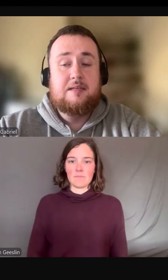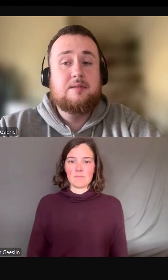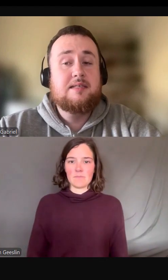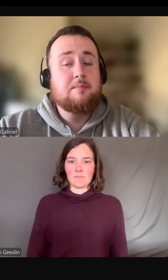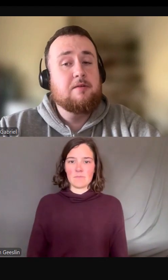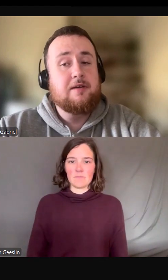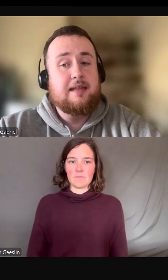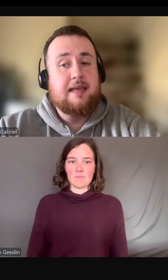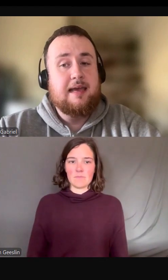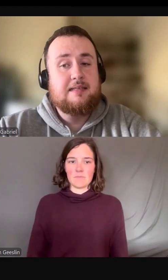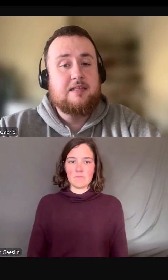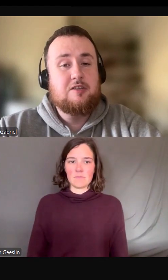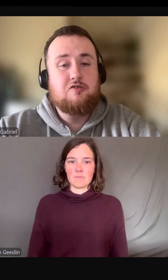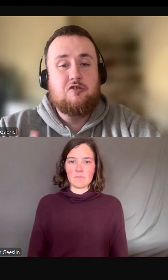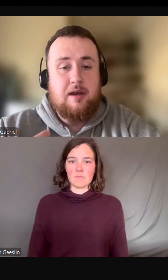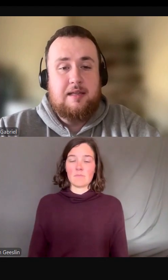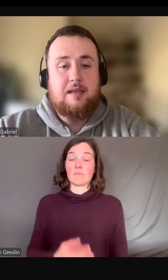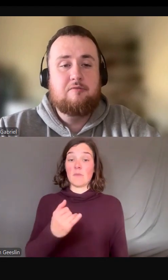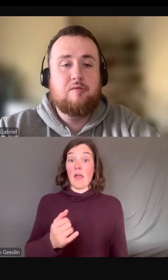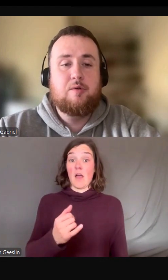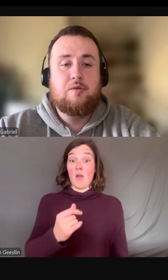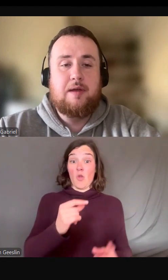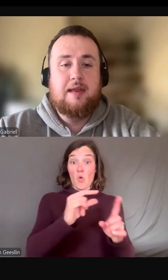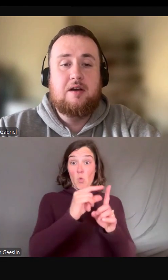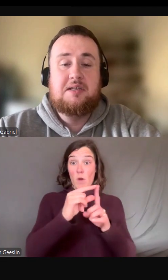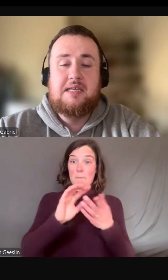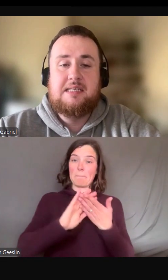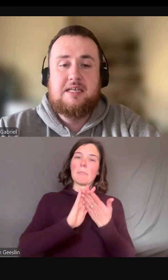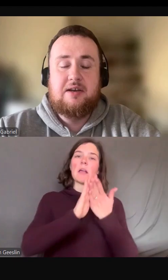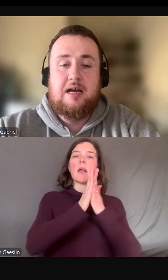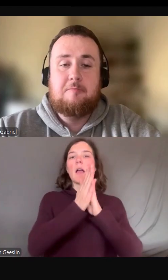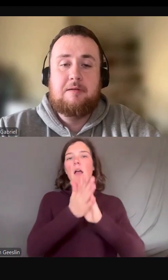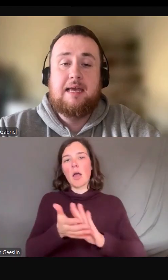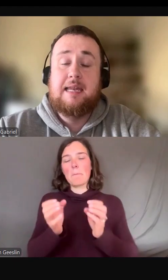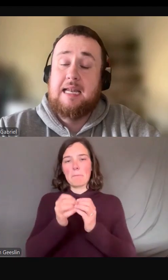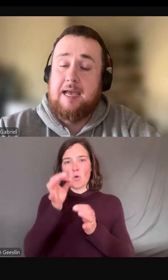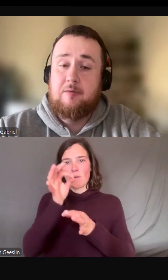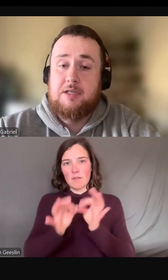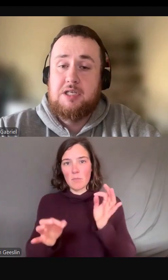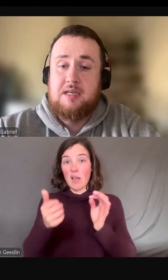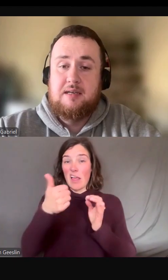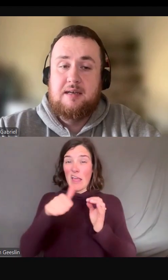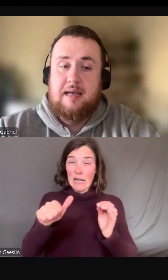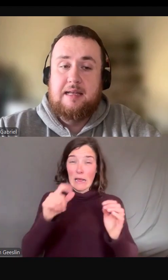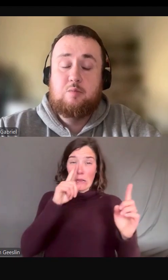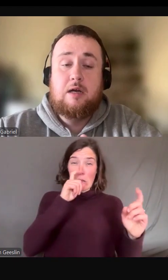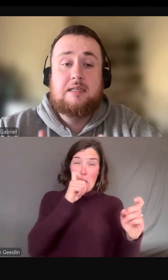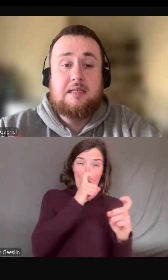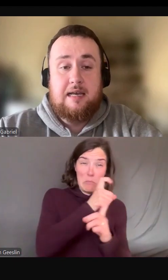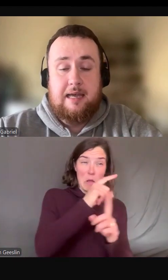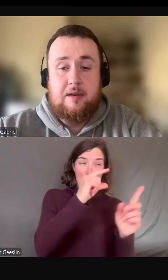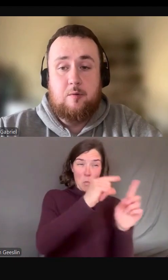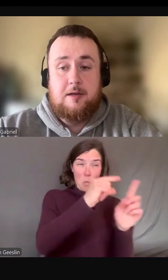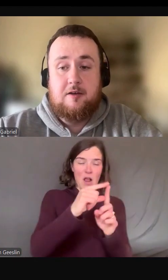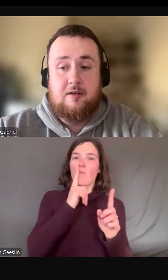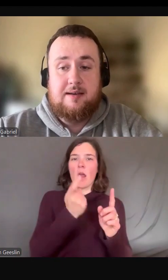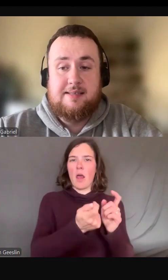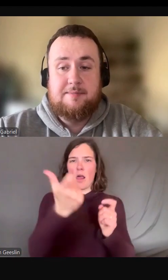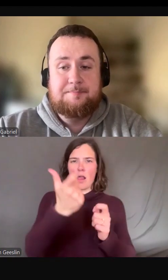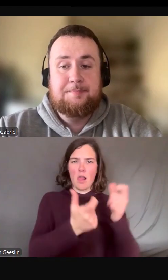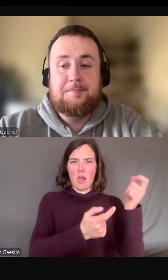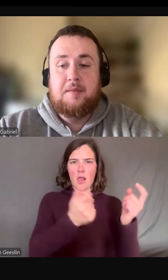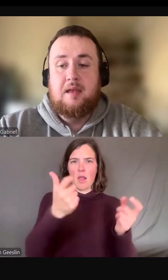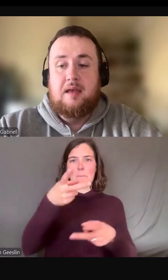And this will simplify the text and try to remove any unnecessary complicated language while still getting the point